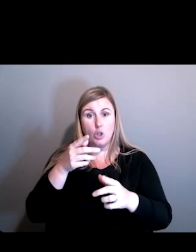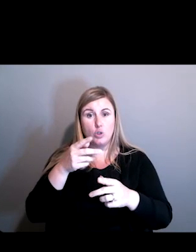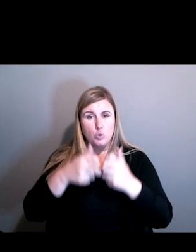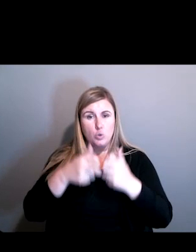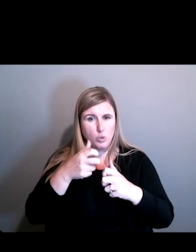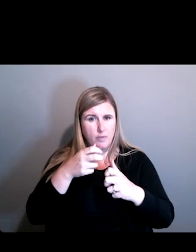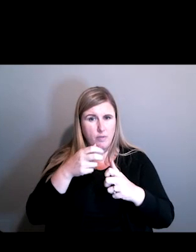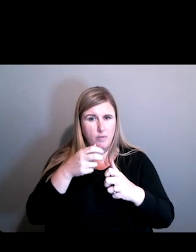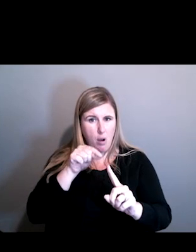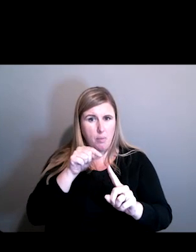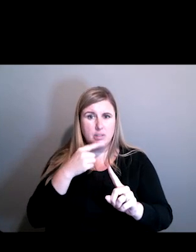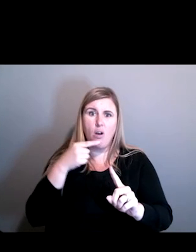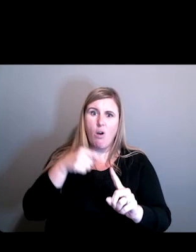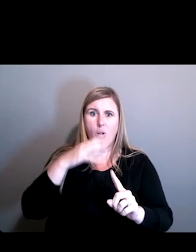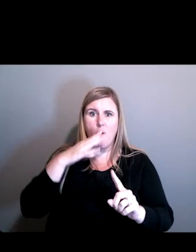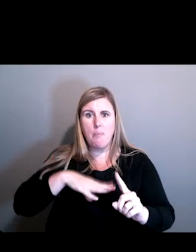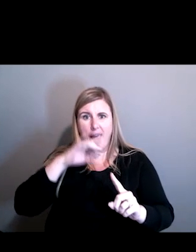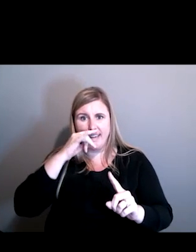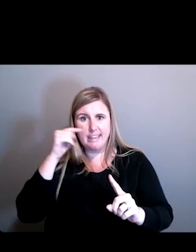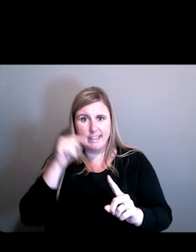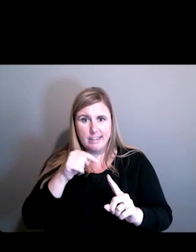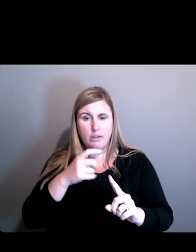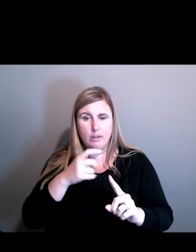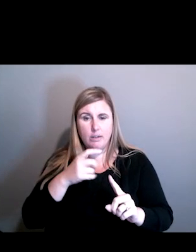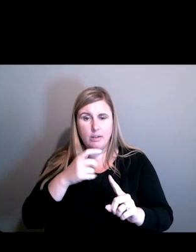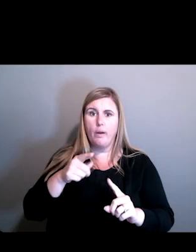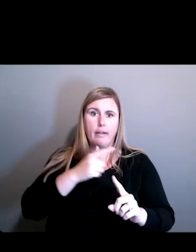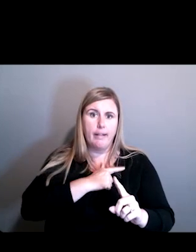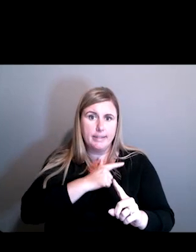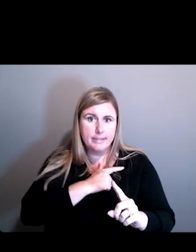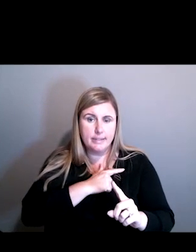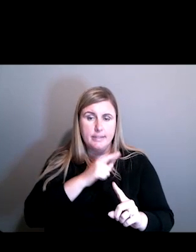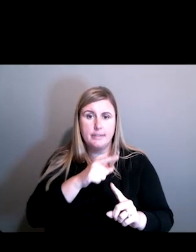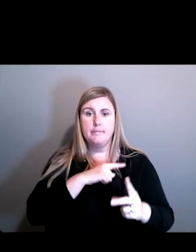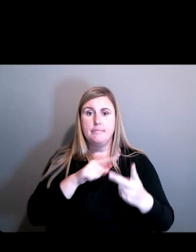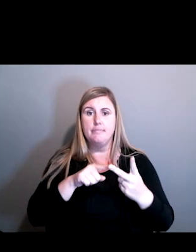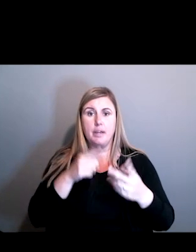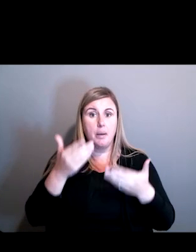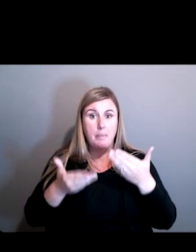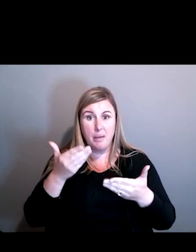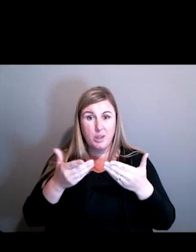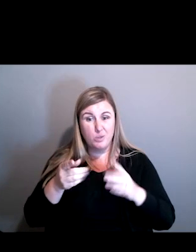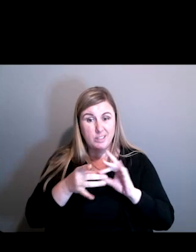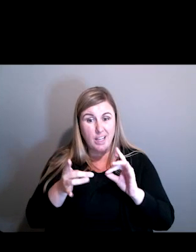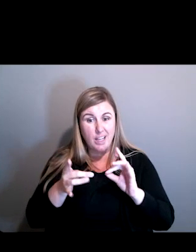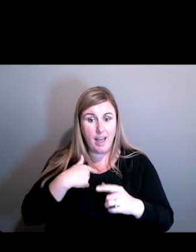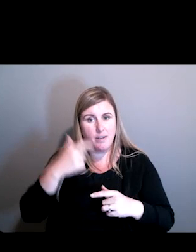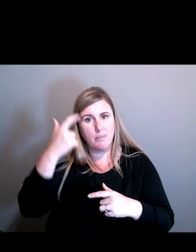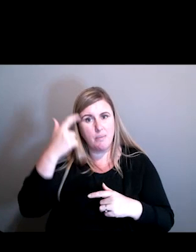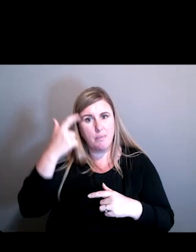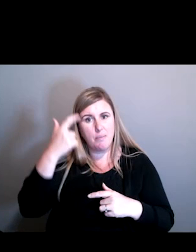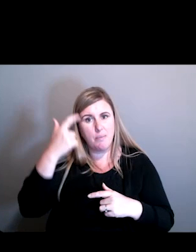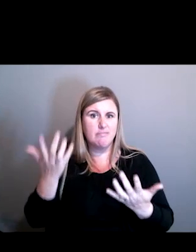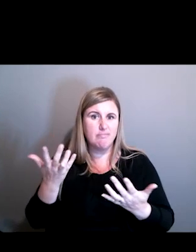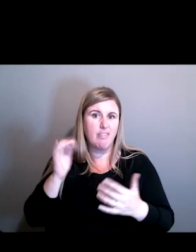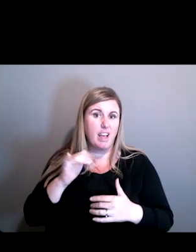we tend to say things like, well, they're just a bad kid, or they're just lazy, maybe even we say, well, they have a mental illness. That's